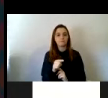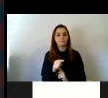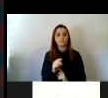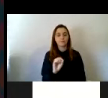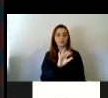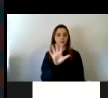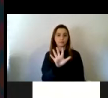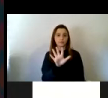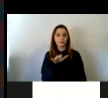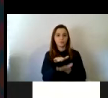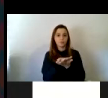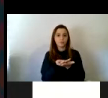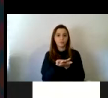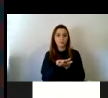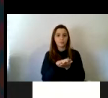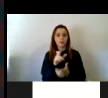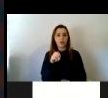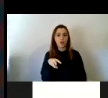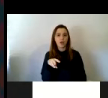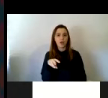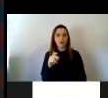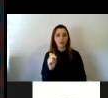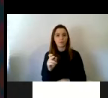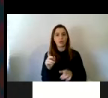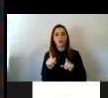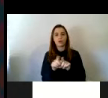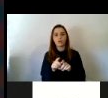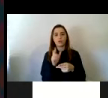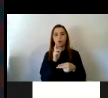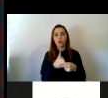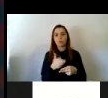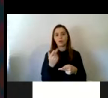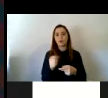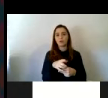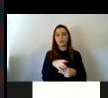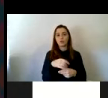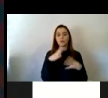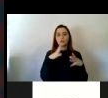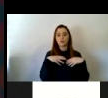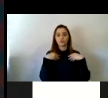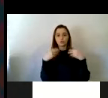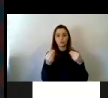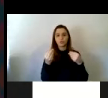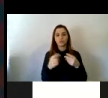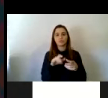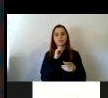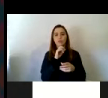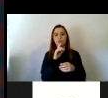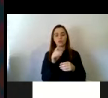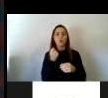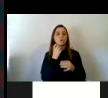keywords: Roma, spirituality, extra courses and training programs, university, students, and